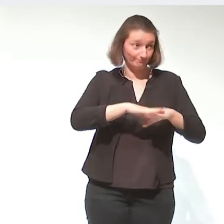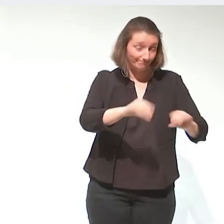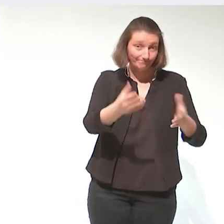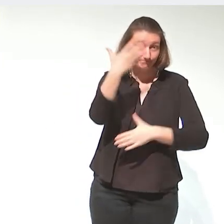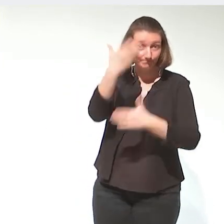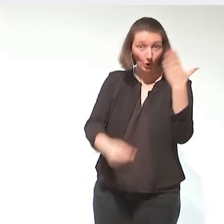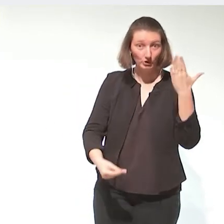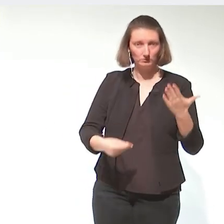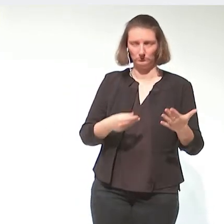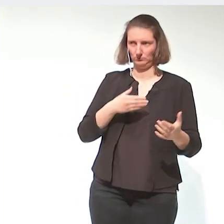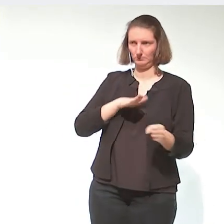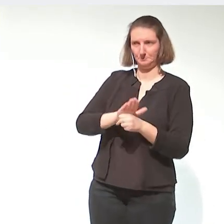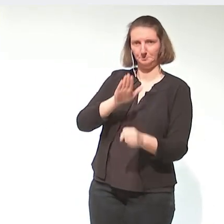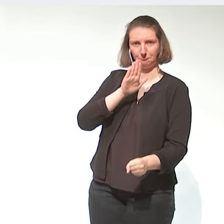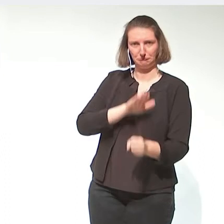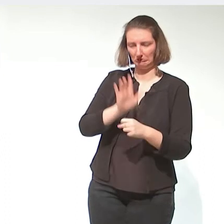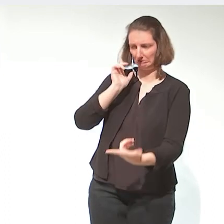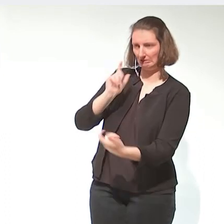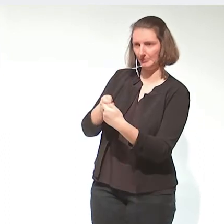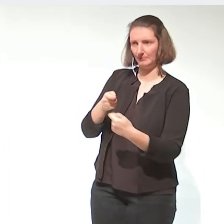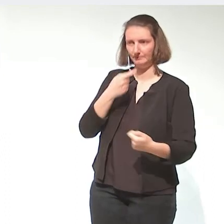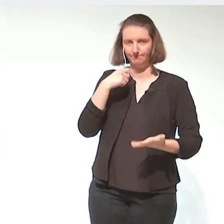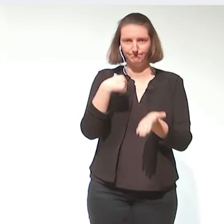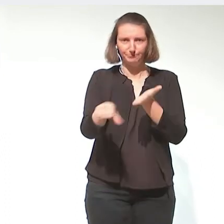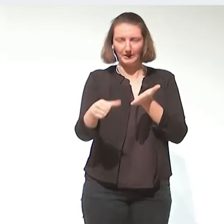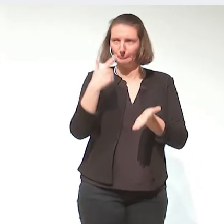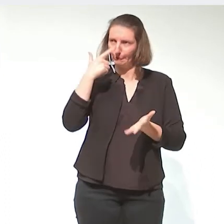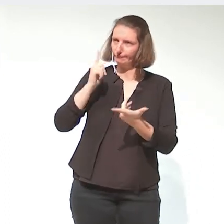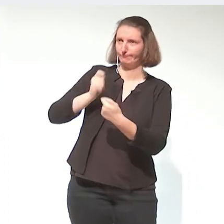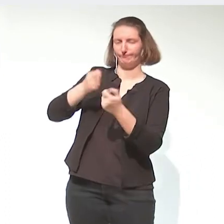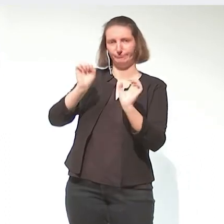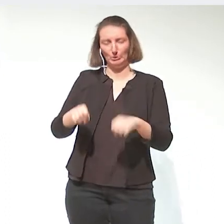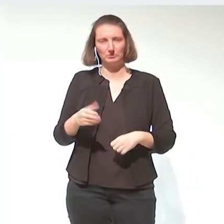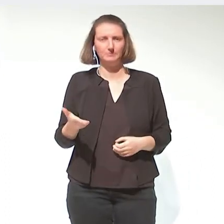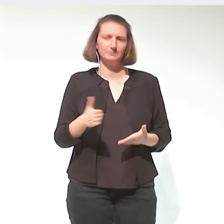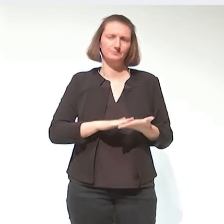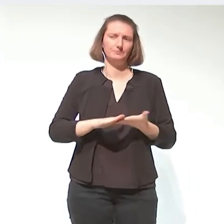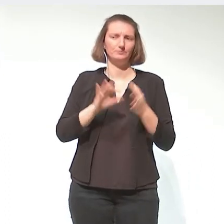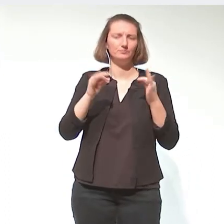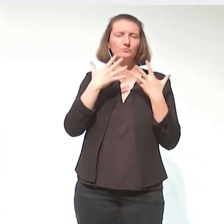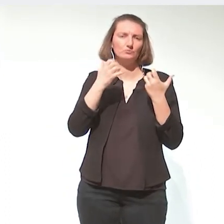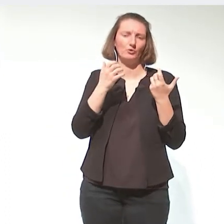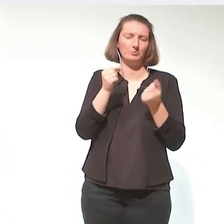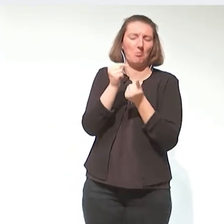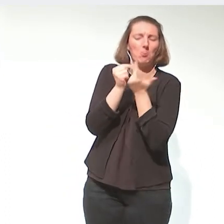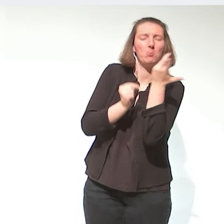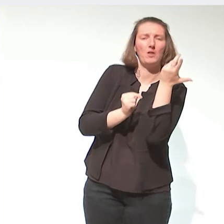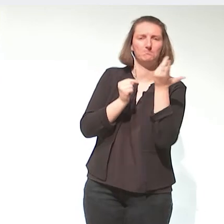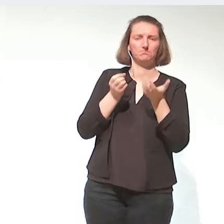services. There's a lack of public services that meet with to meet with our needs, and I like